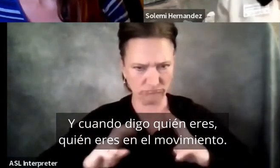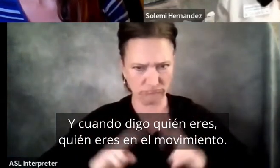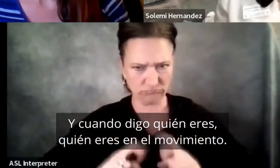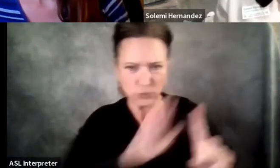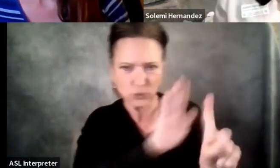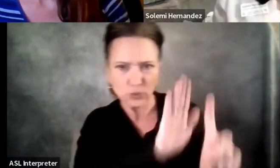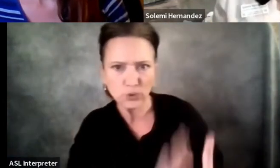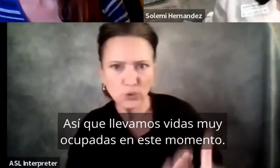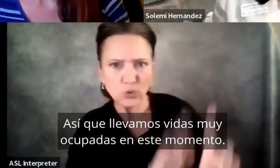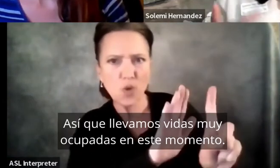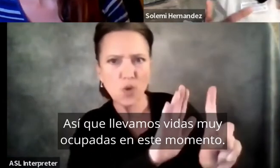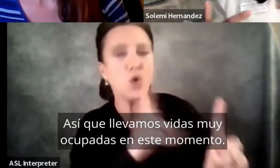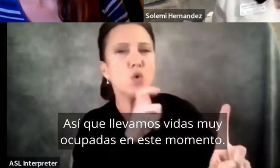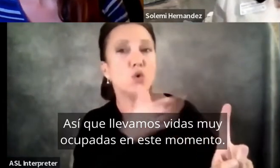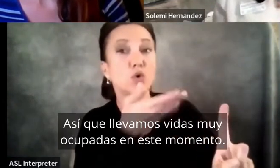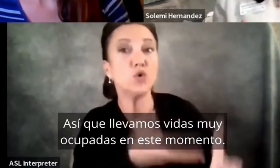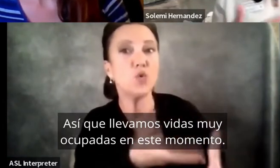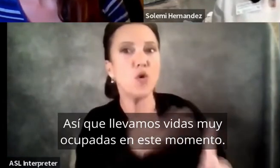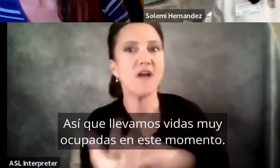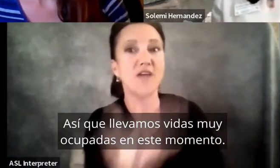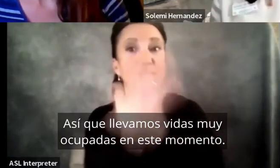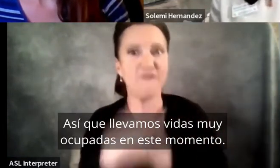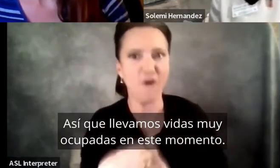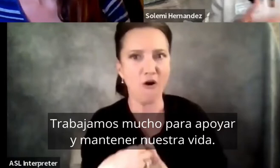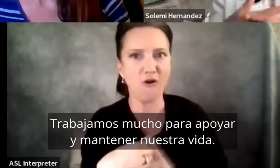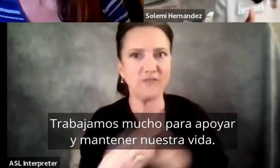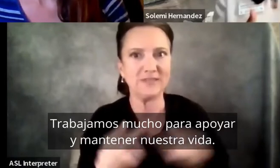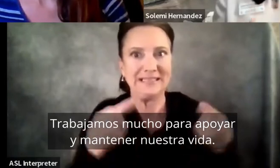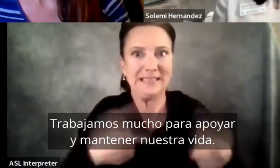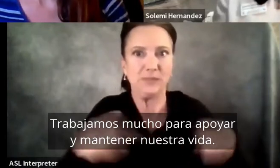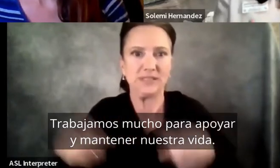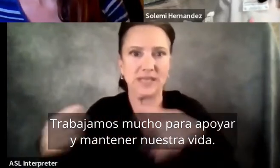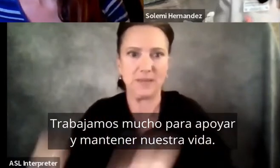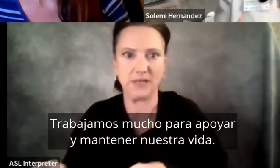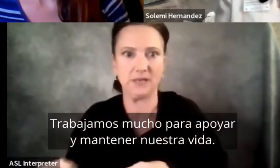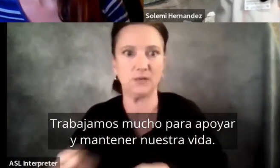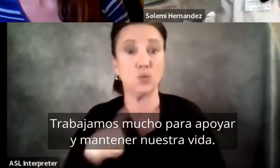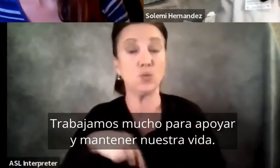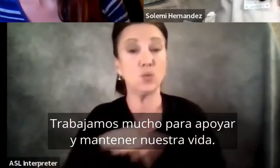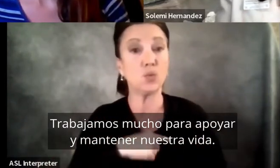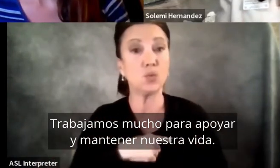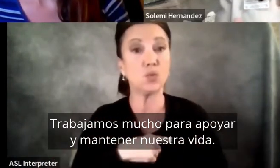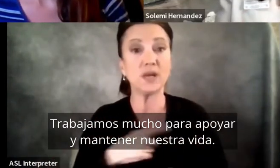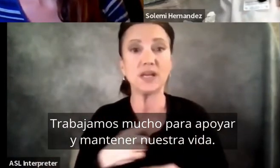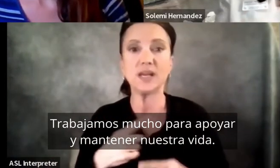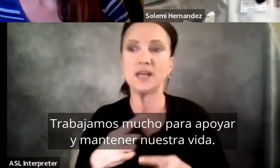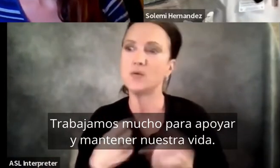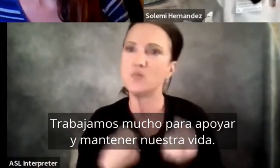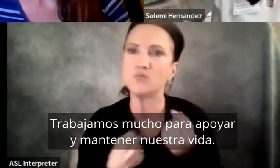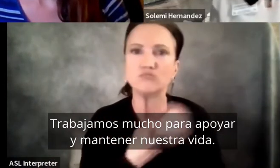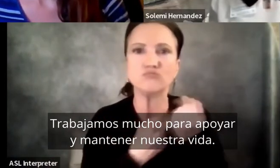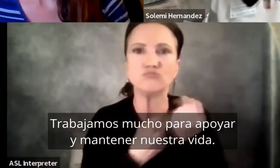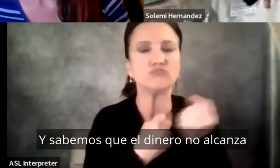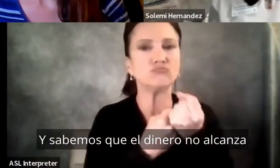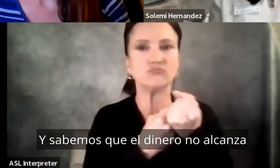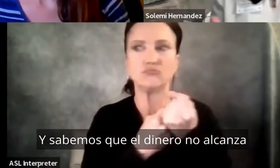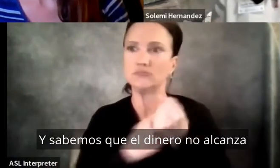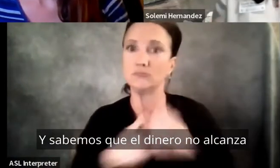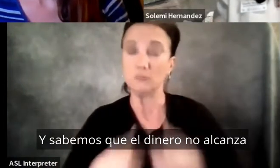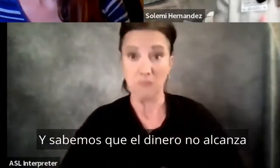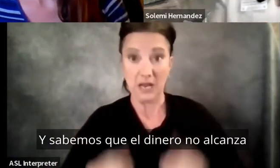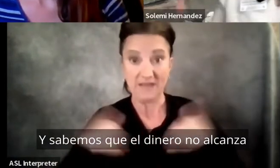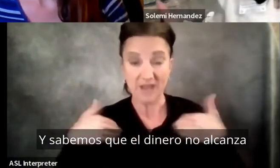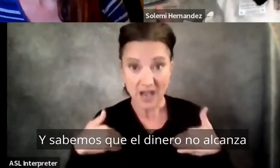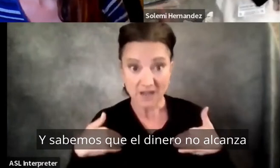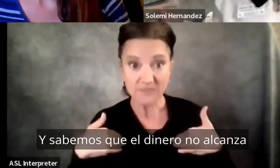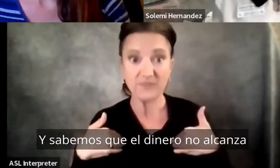in the movement. So we live very busy life right now. We work a lot to kind of support and maintain our life. And we know